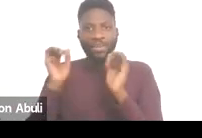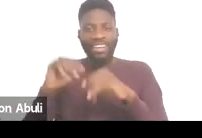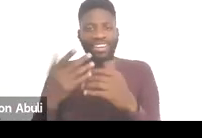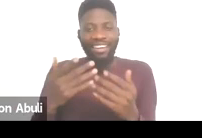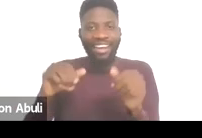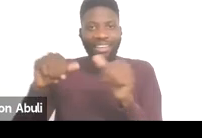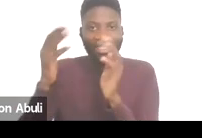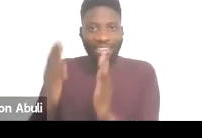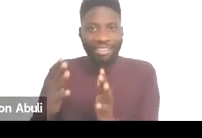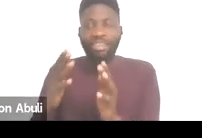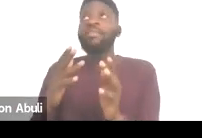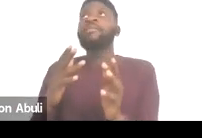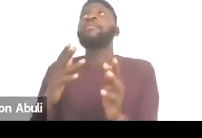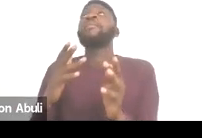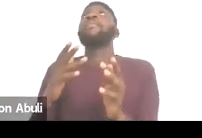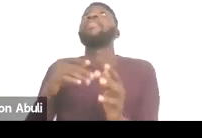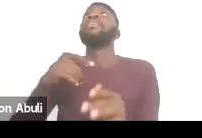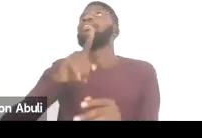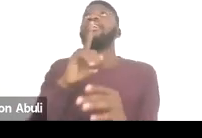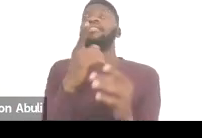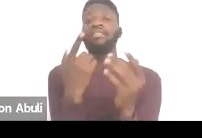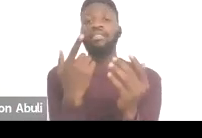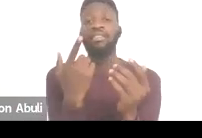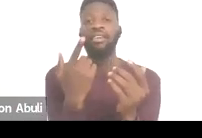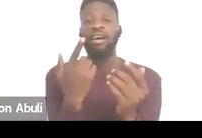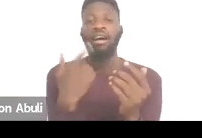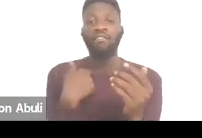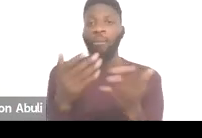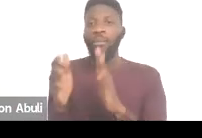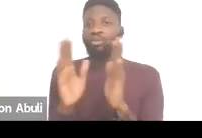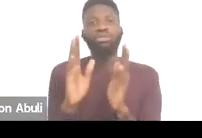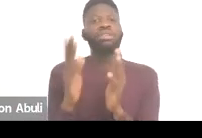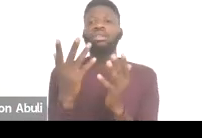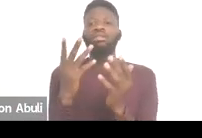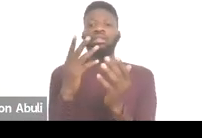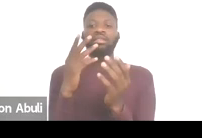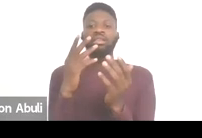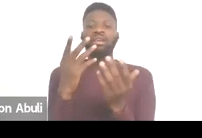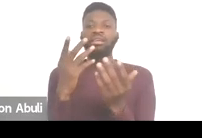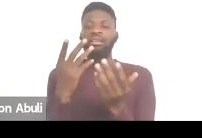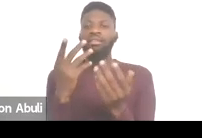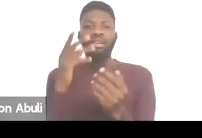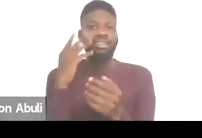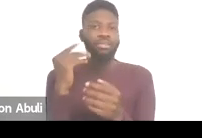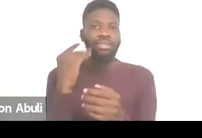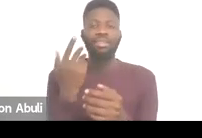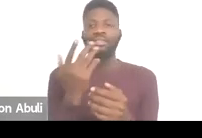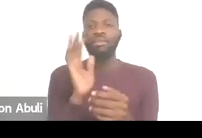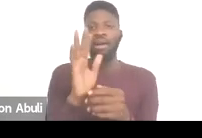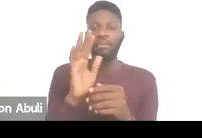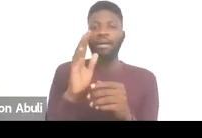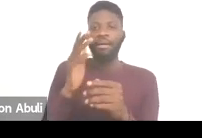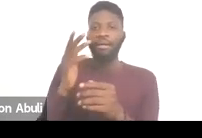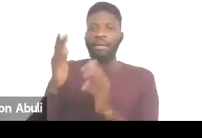As an administrator, you get an opportunity to experience, to practice your interpersonal skills,